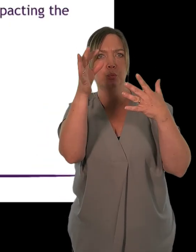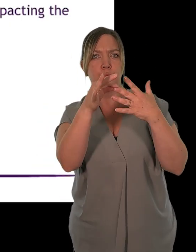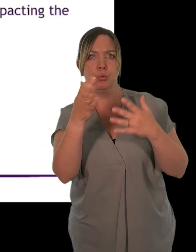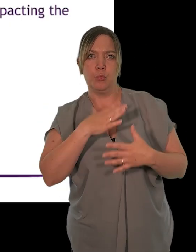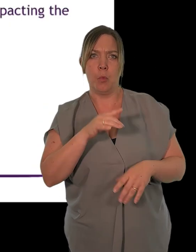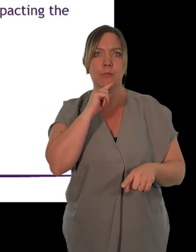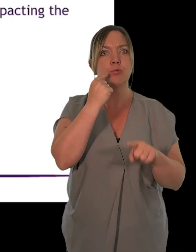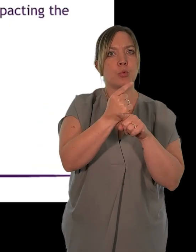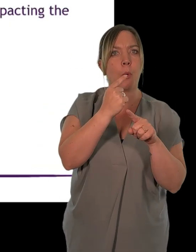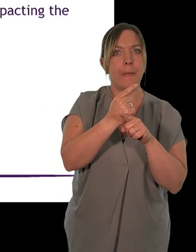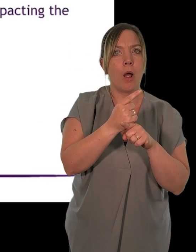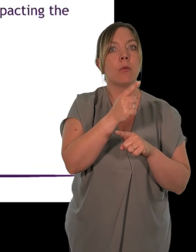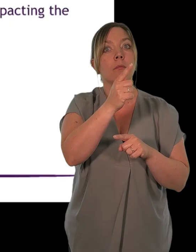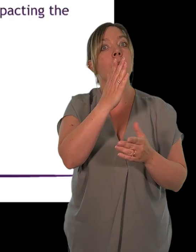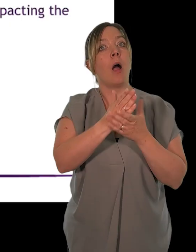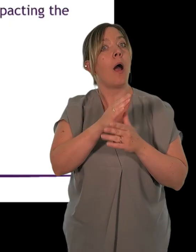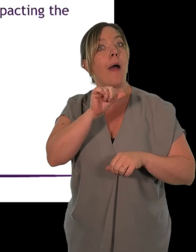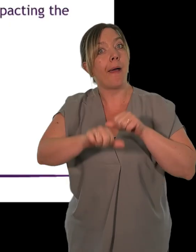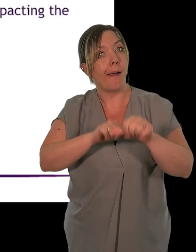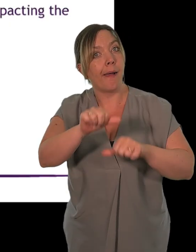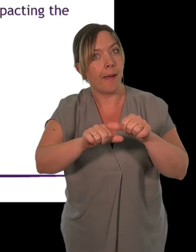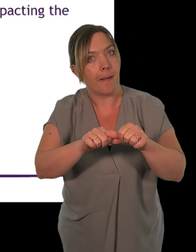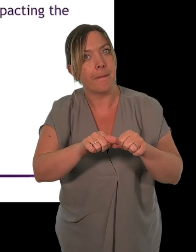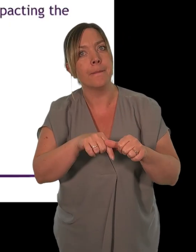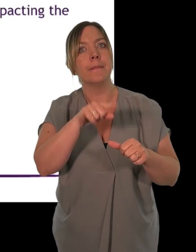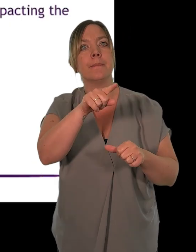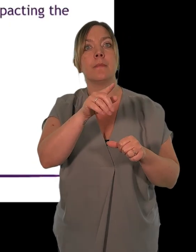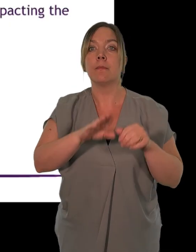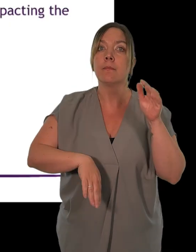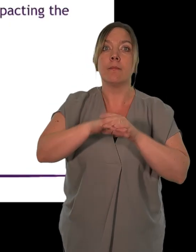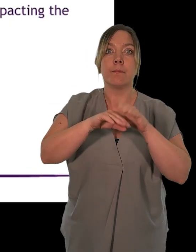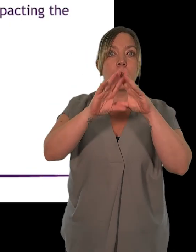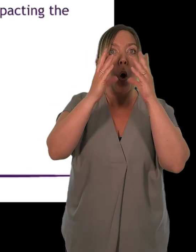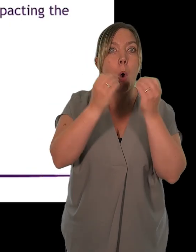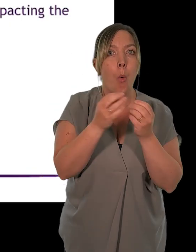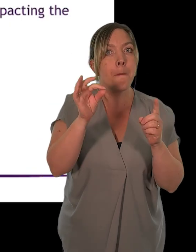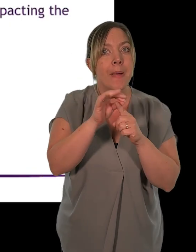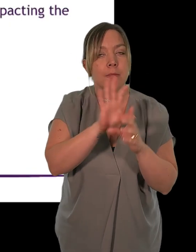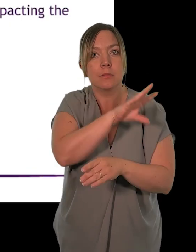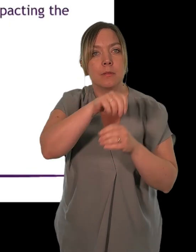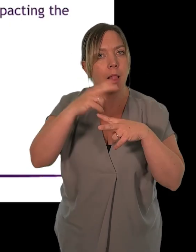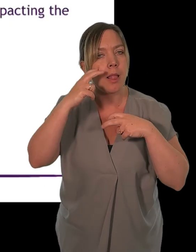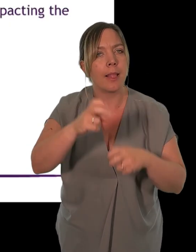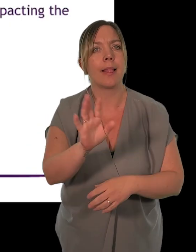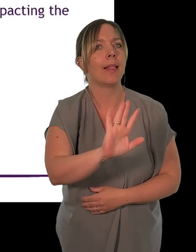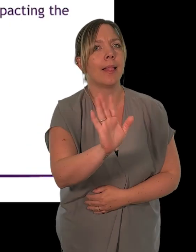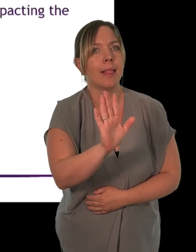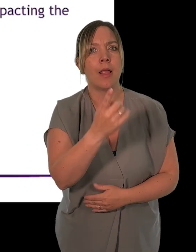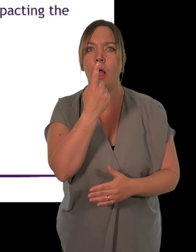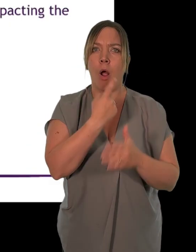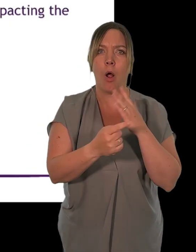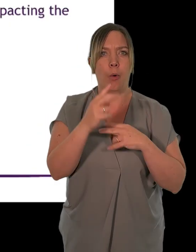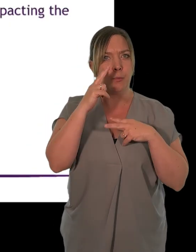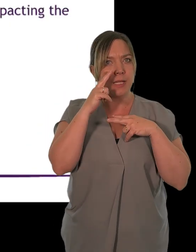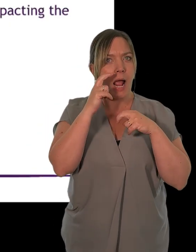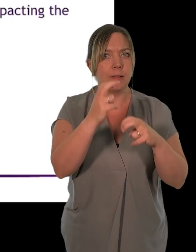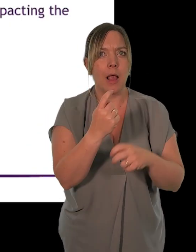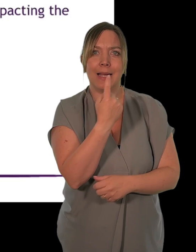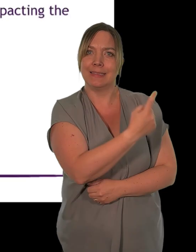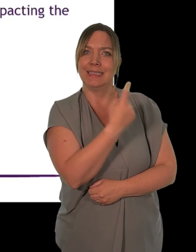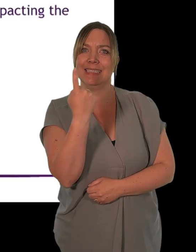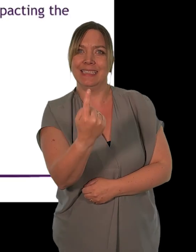external factor separately. For example, if you choose to write about the shortage of qualified staff in the